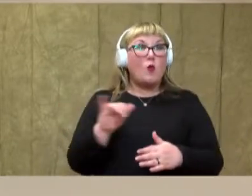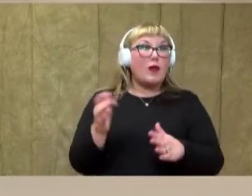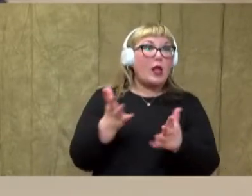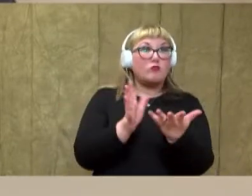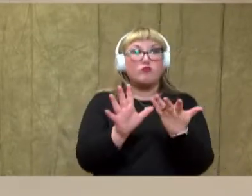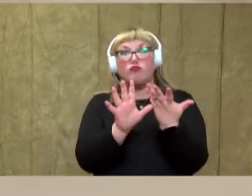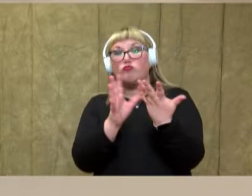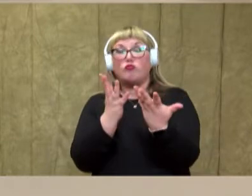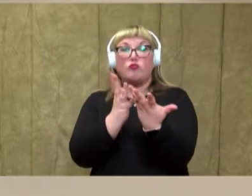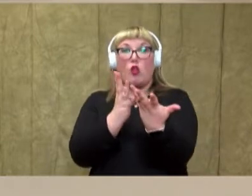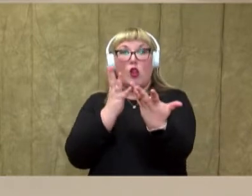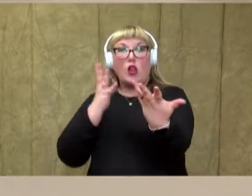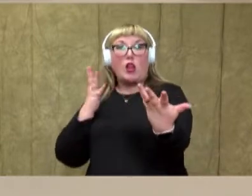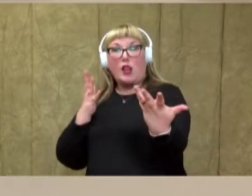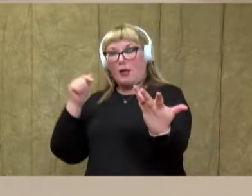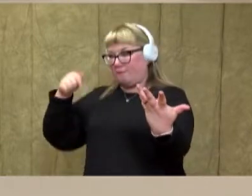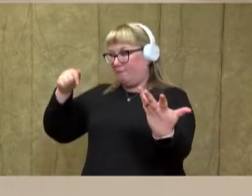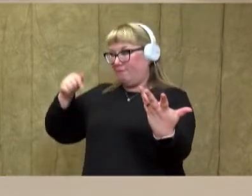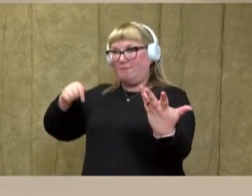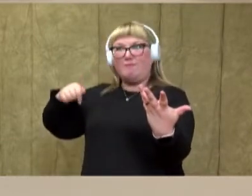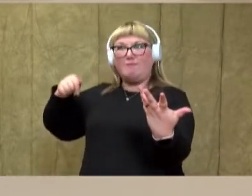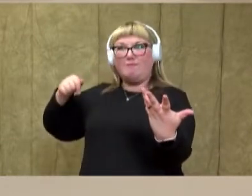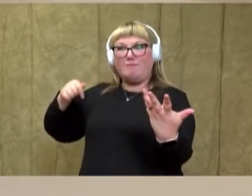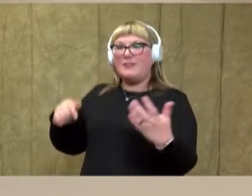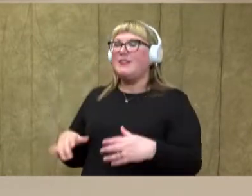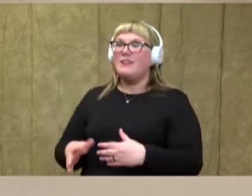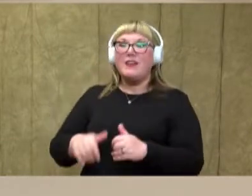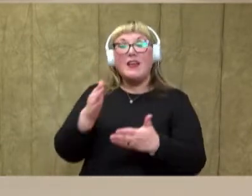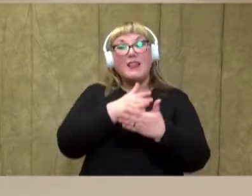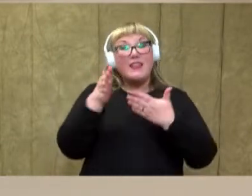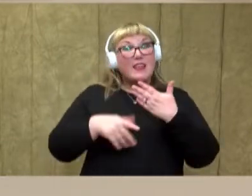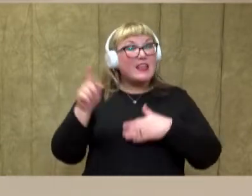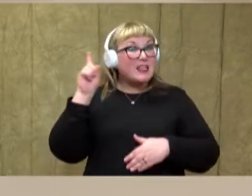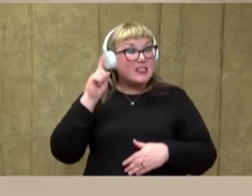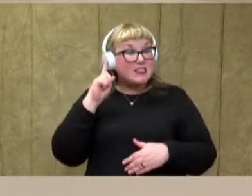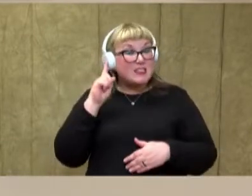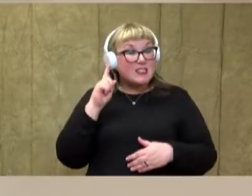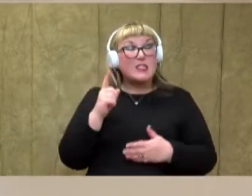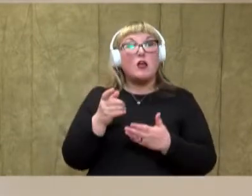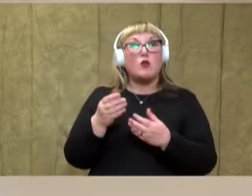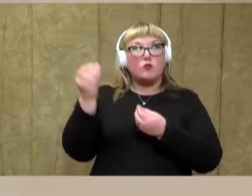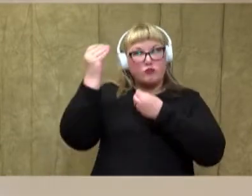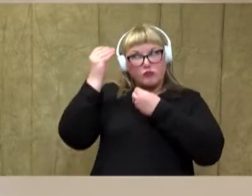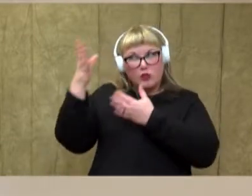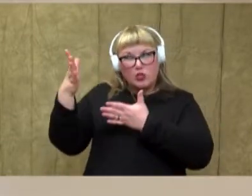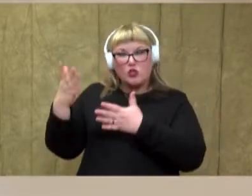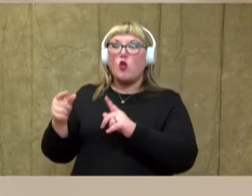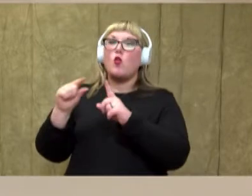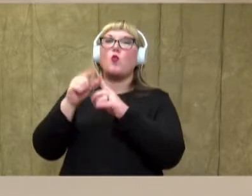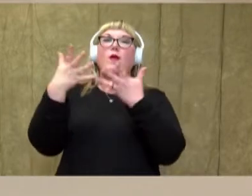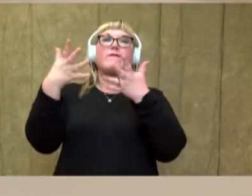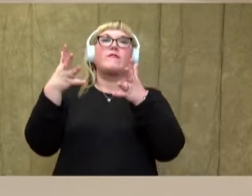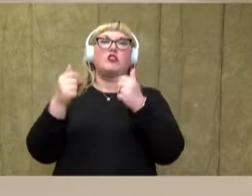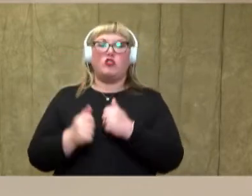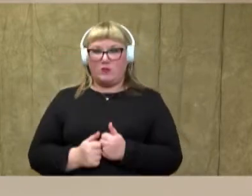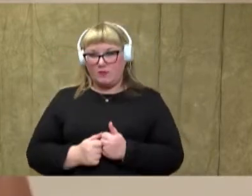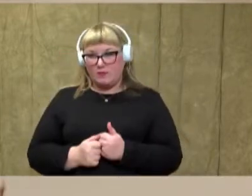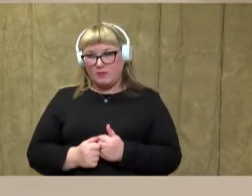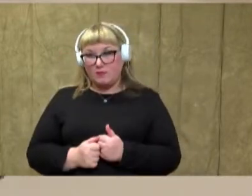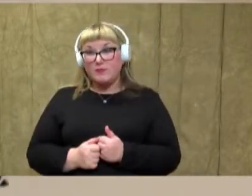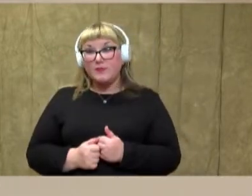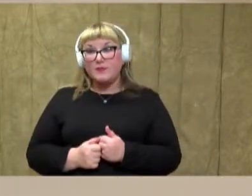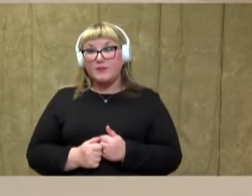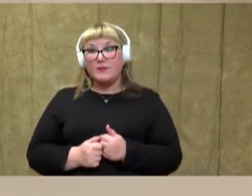the lunchroom, we have a caboose. The ending sound lets the reader know that the word is done. It is completely